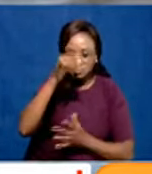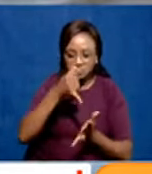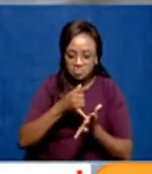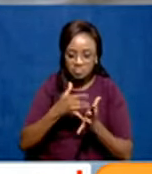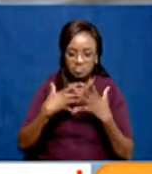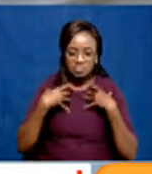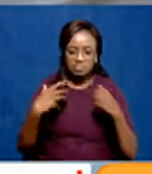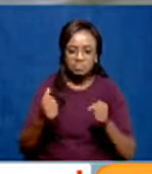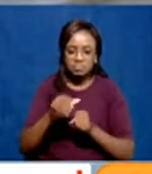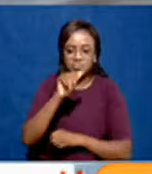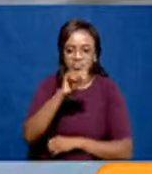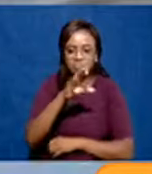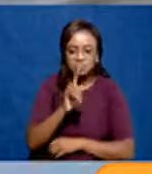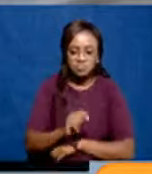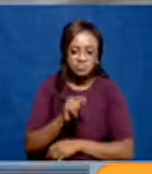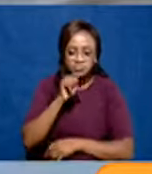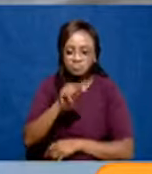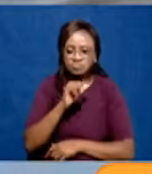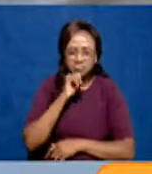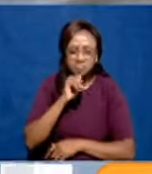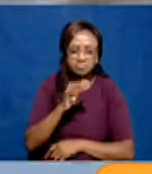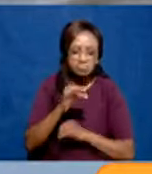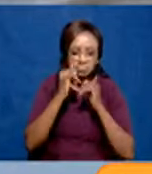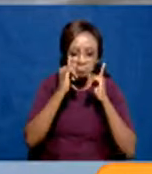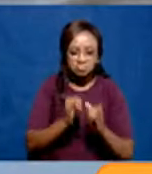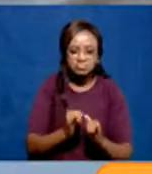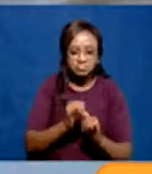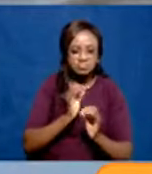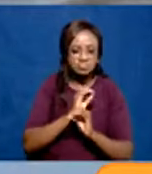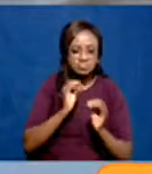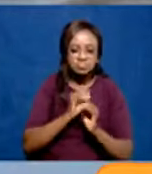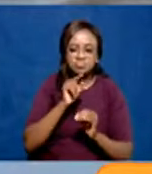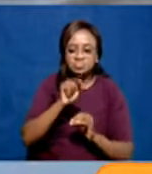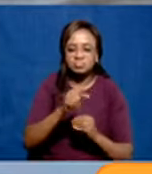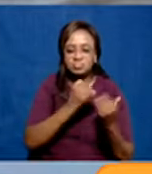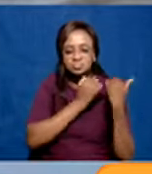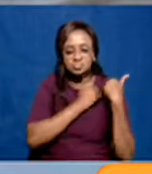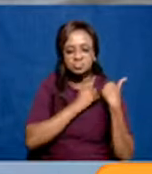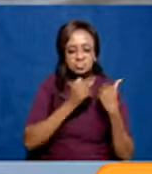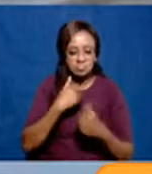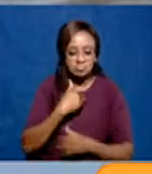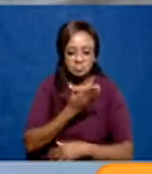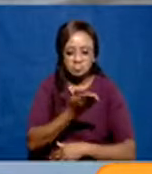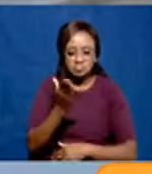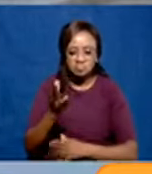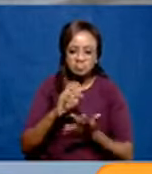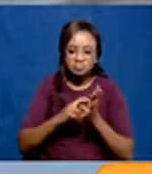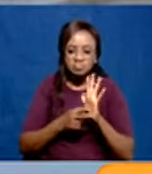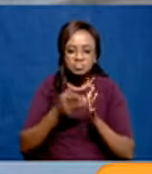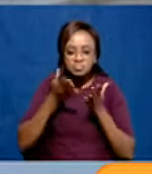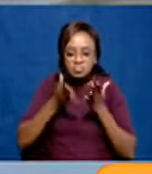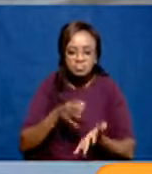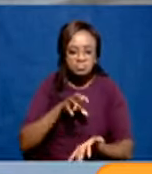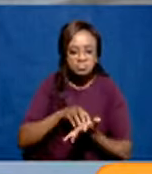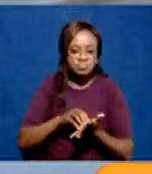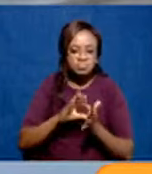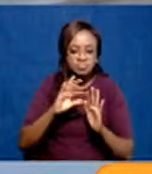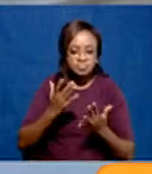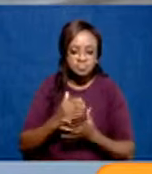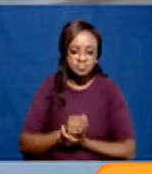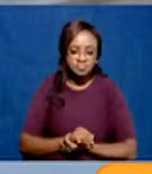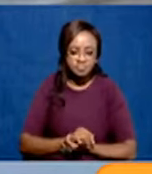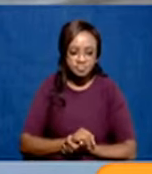Act. Mm-hmm. It is not a creation of this new statute. It is an obligation that exists. So what is the status of Linda Mama?